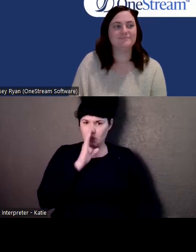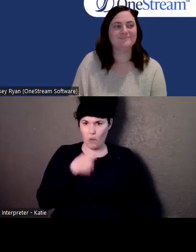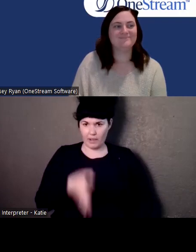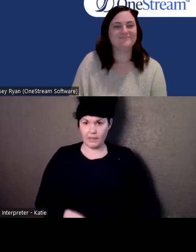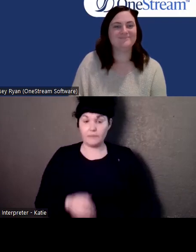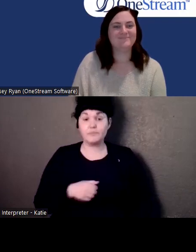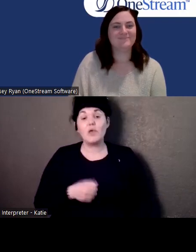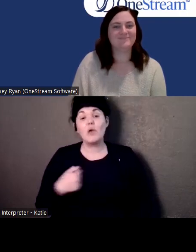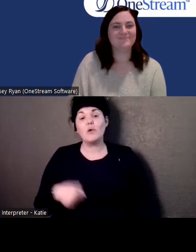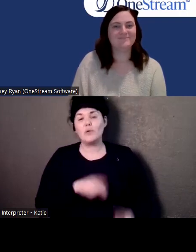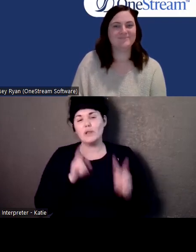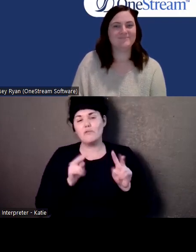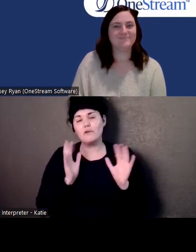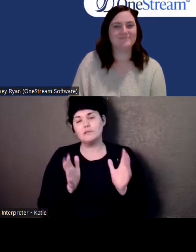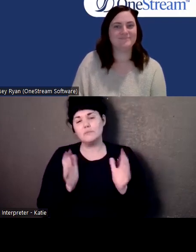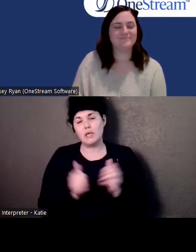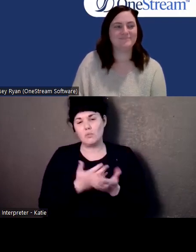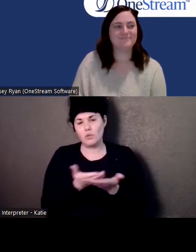forward to speaking with you all soon.